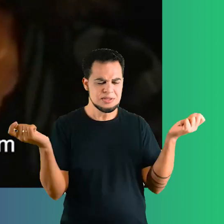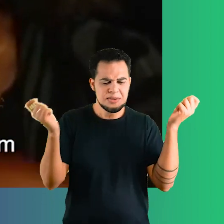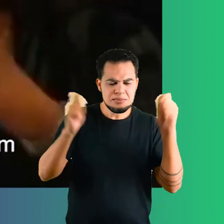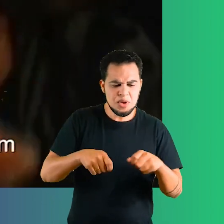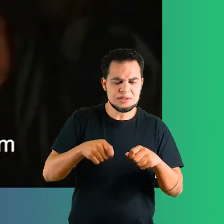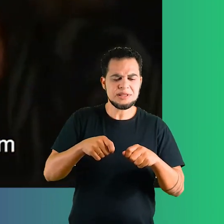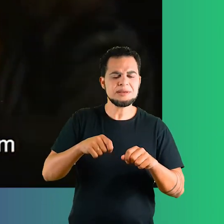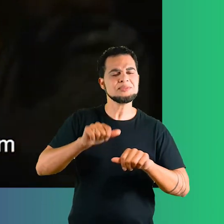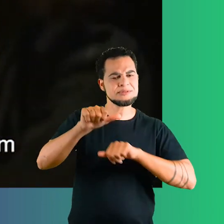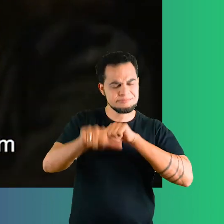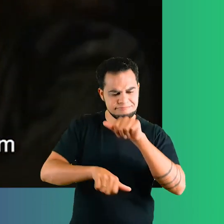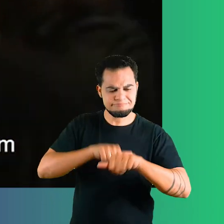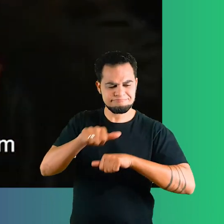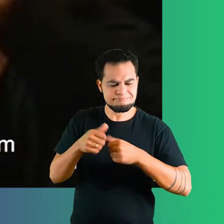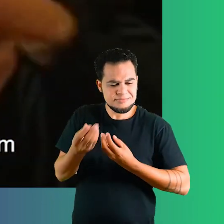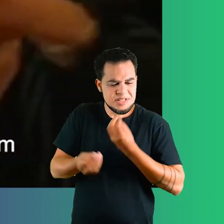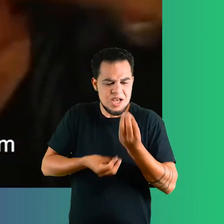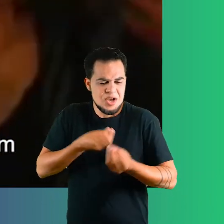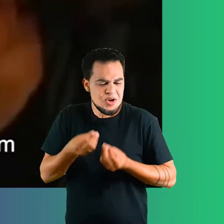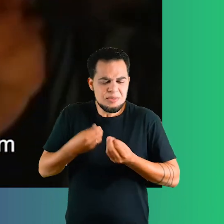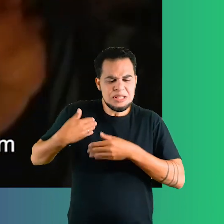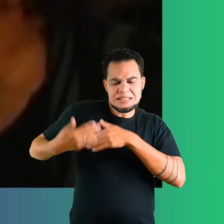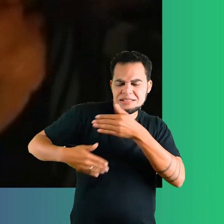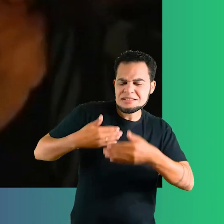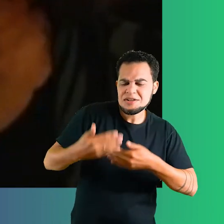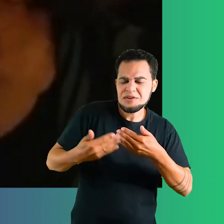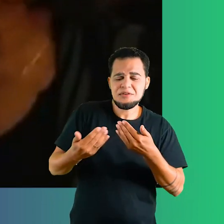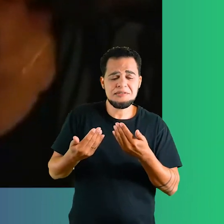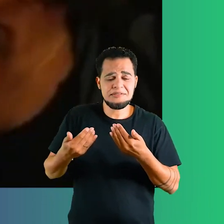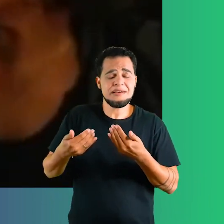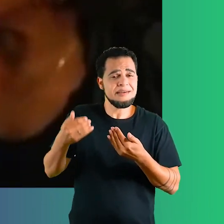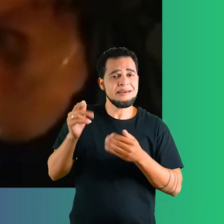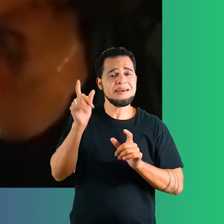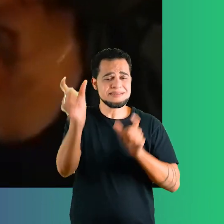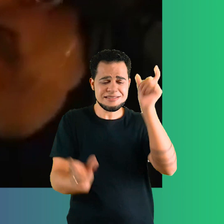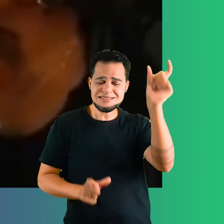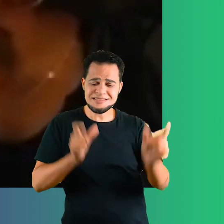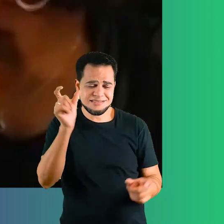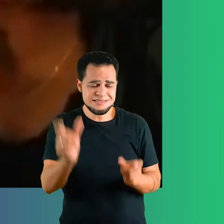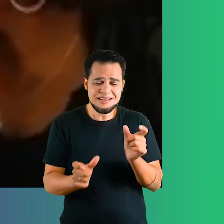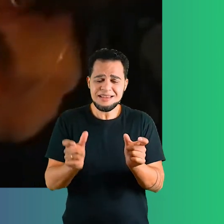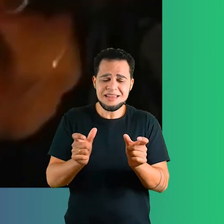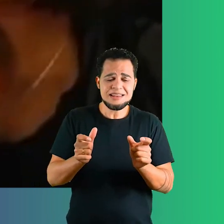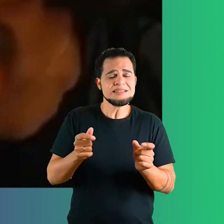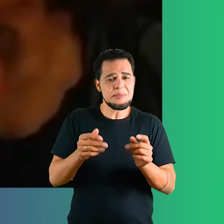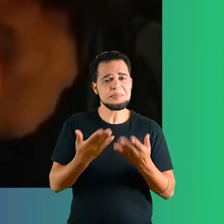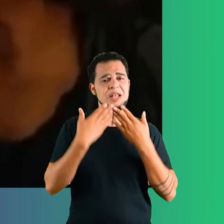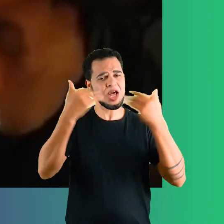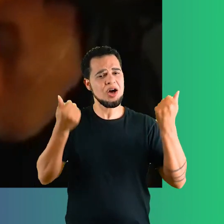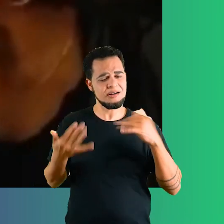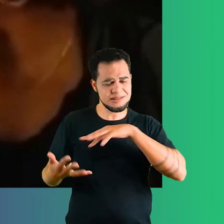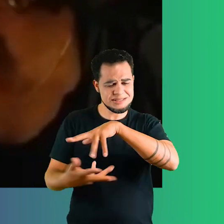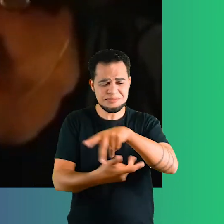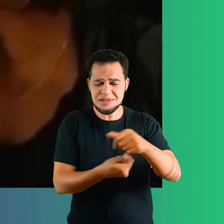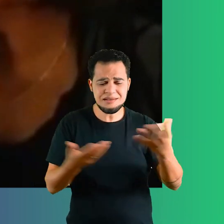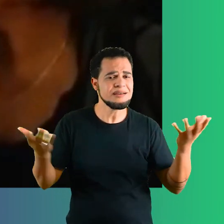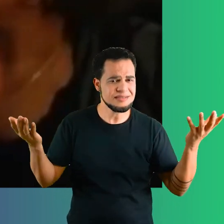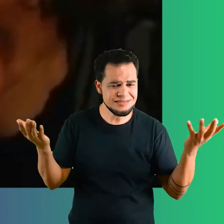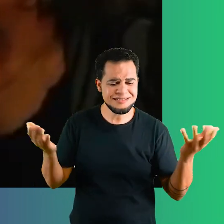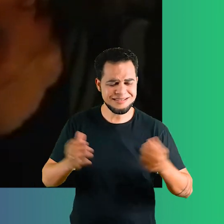develop compassionate relations with the other creatures with whom we share this